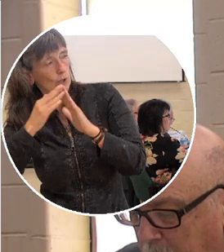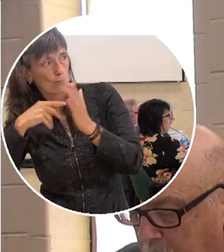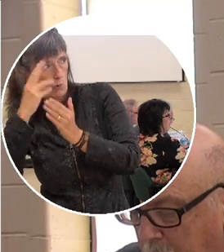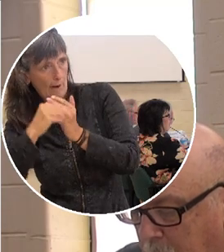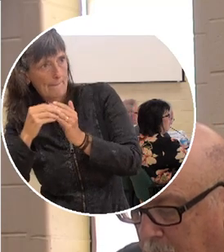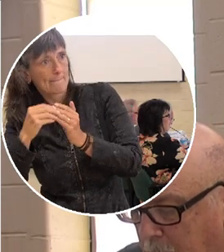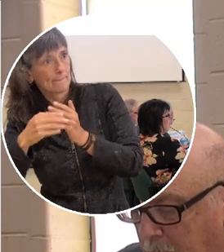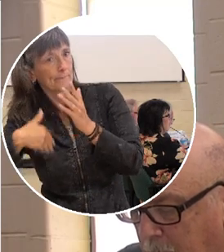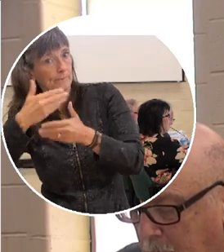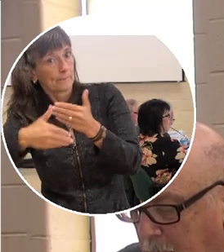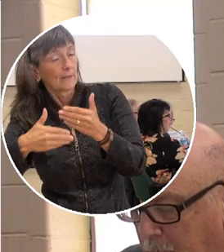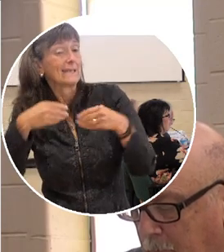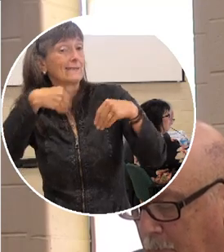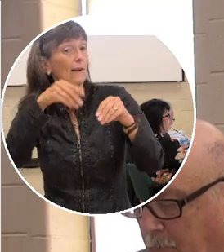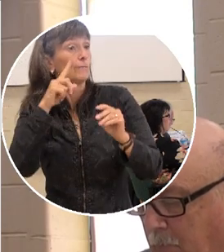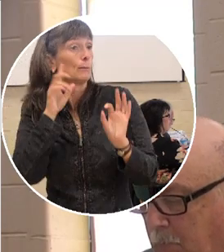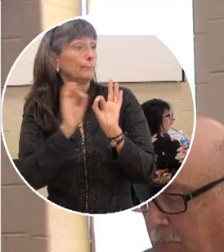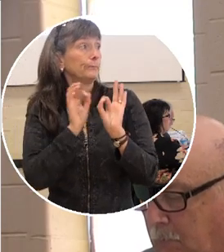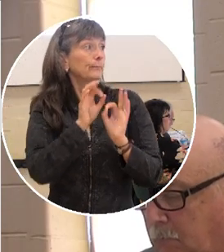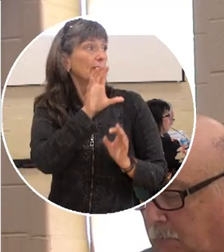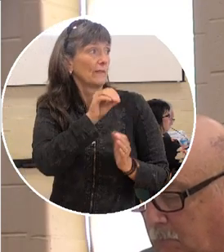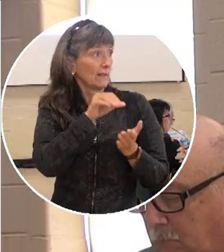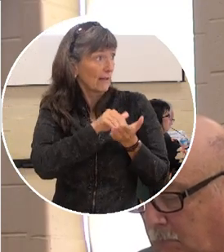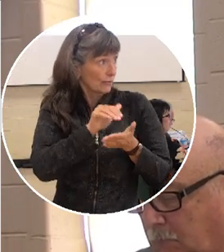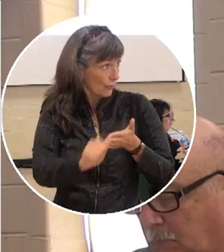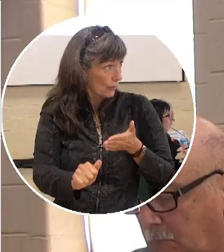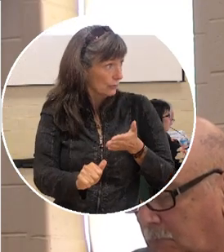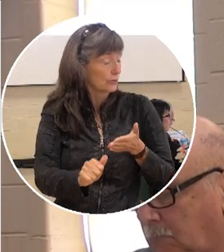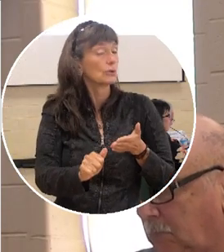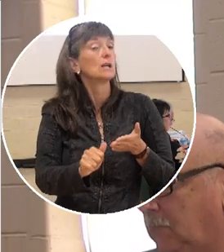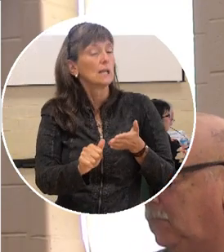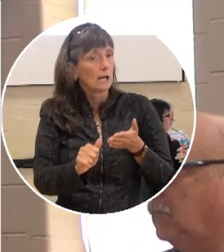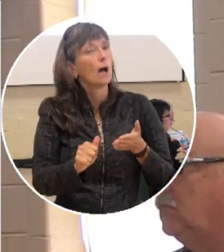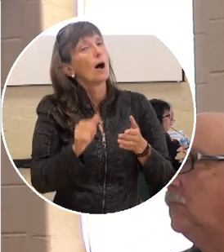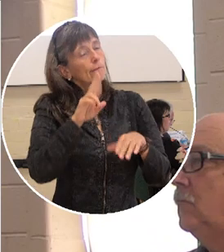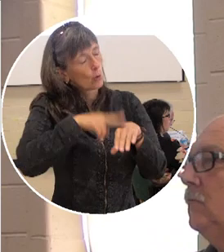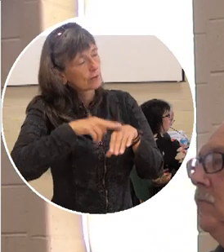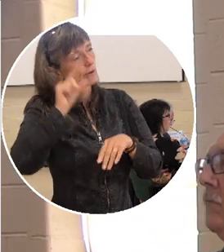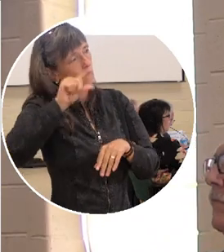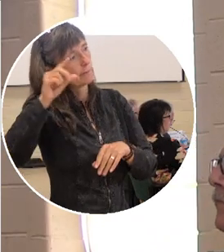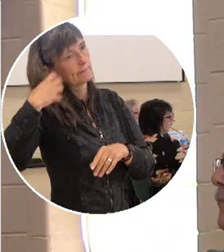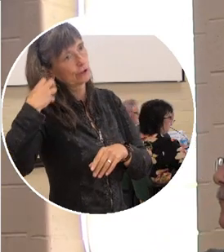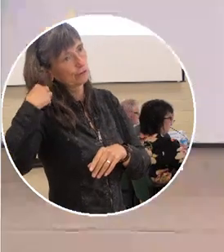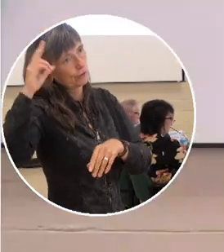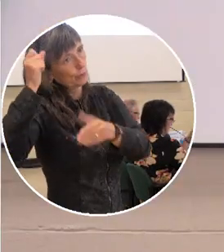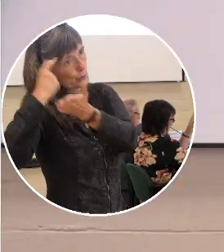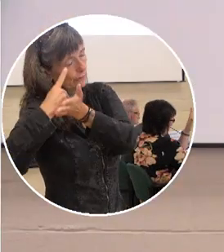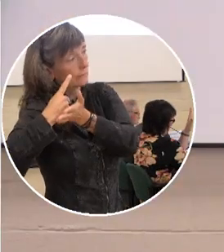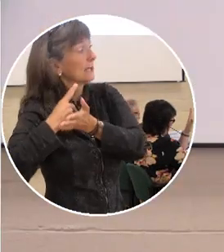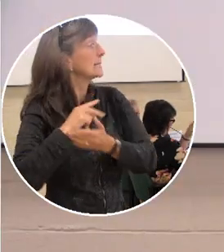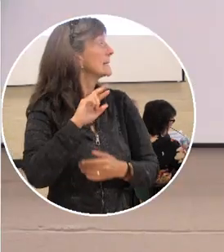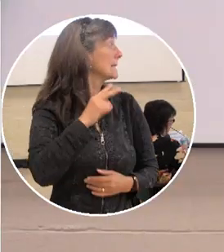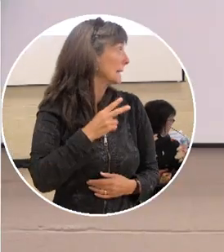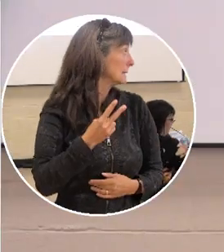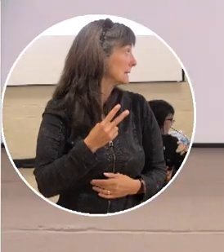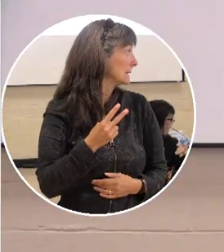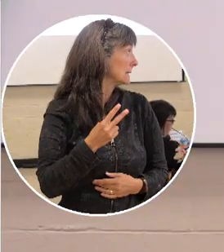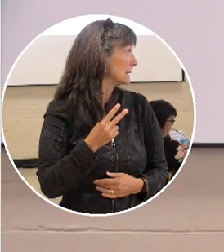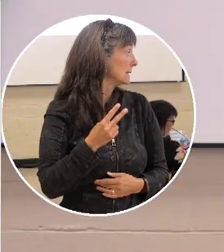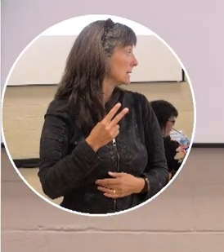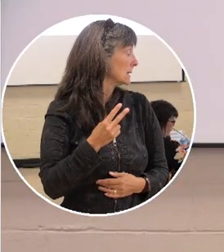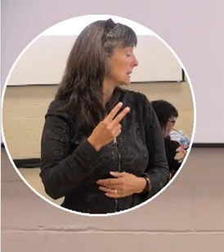for $50,000, subject to ministerial approval. Do I have a seconder for the motion? Seconded